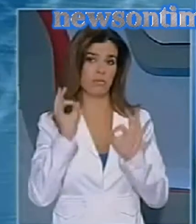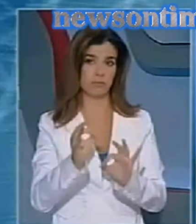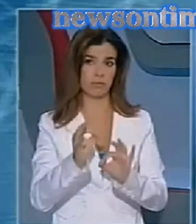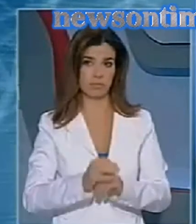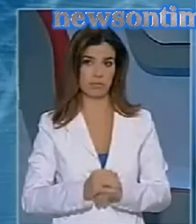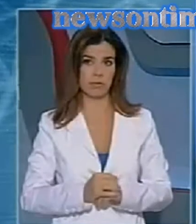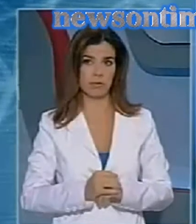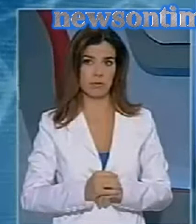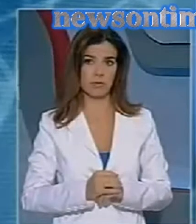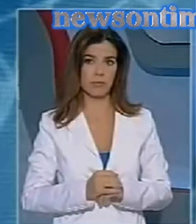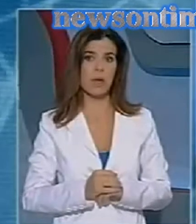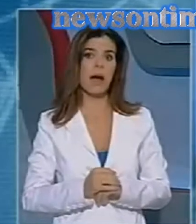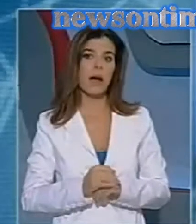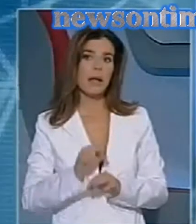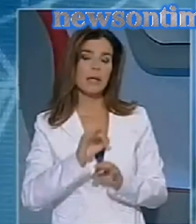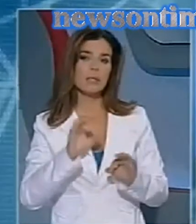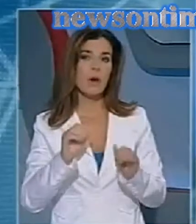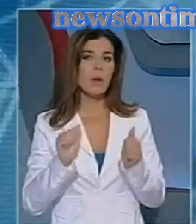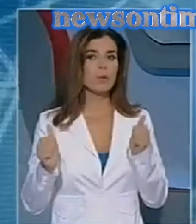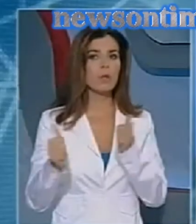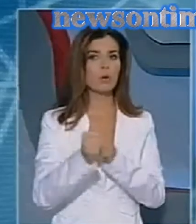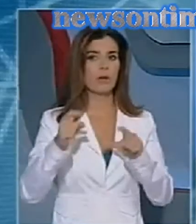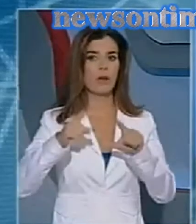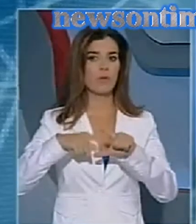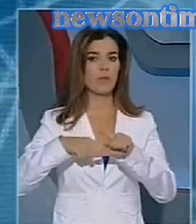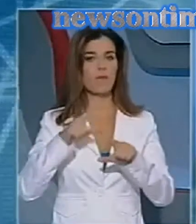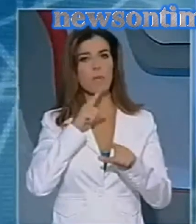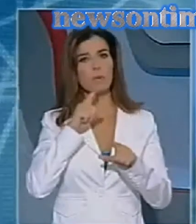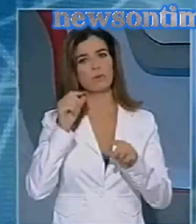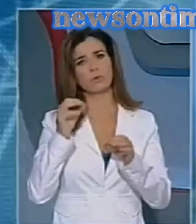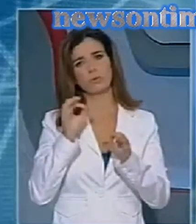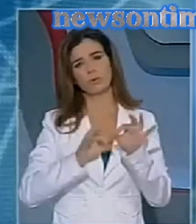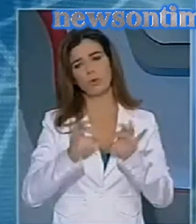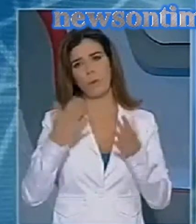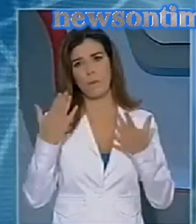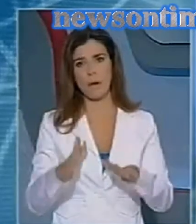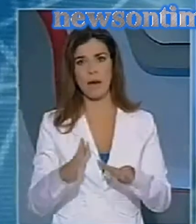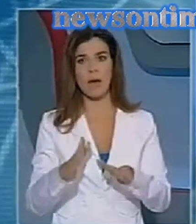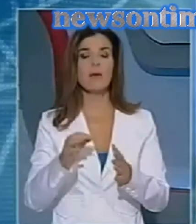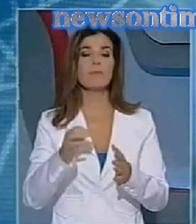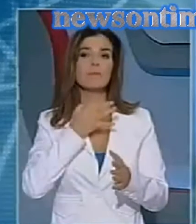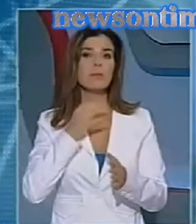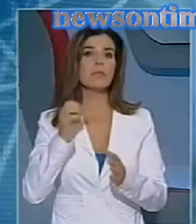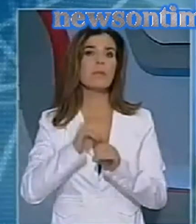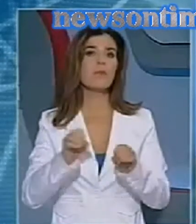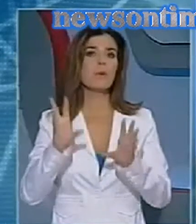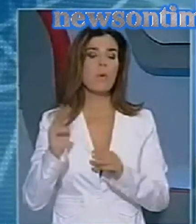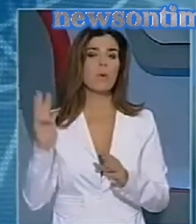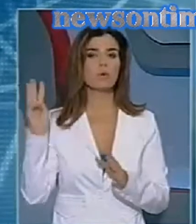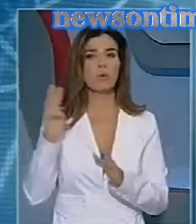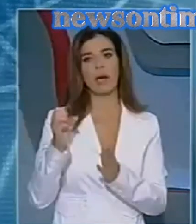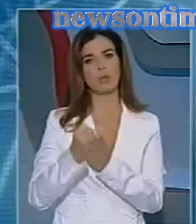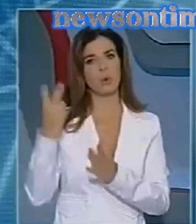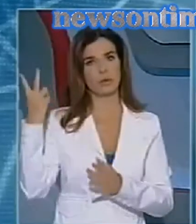it will be too soon to say. But it will be on our agenda in December as planned, because we need the data coming out of that